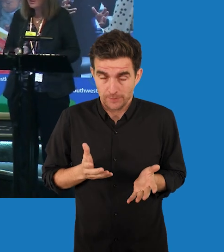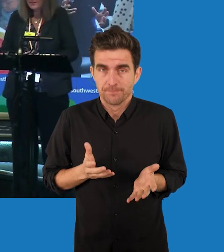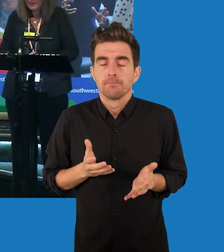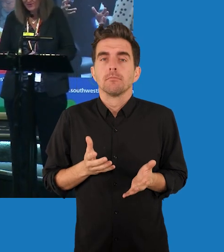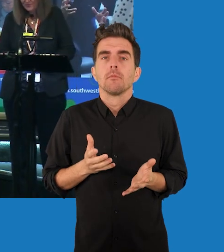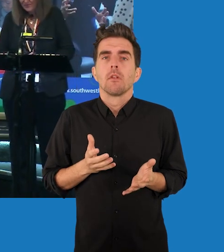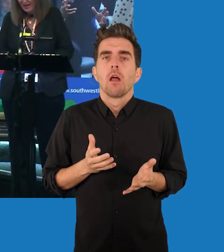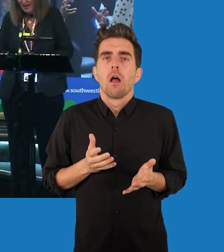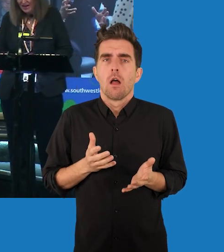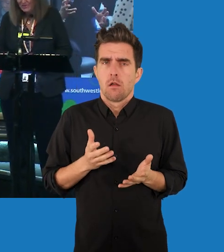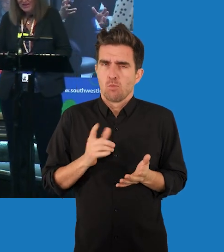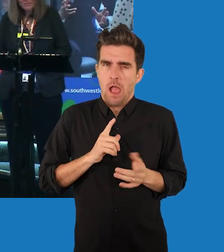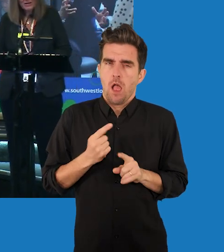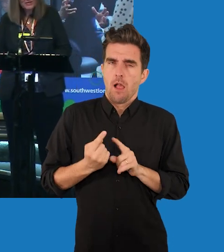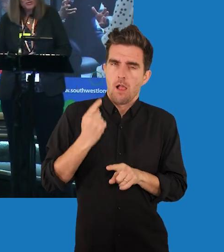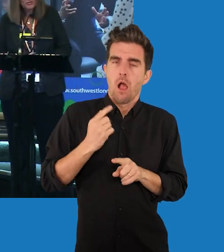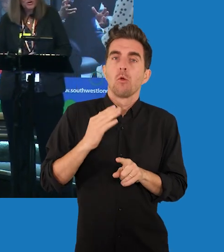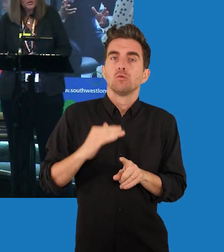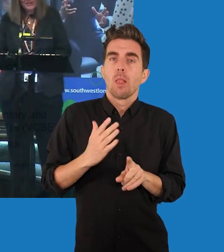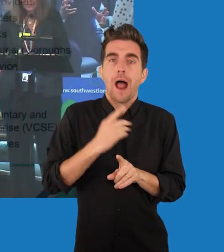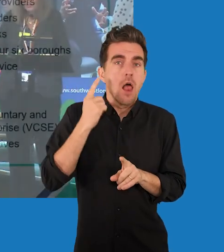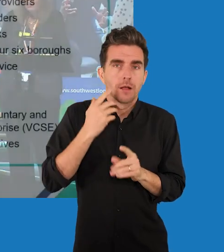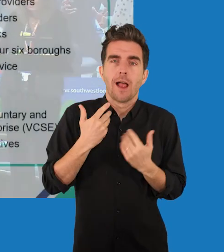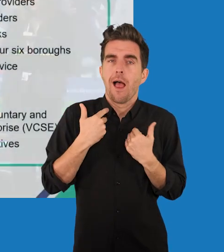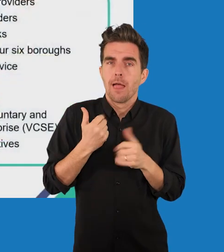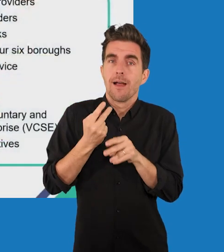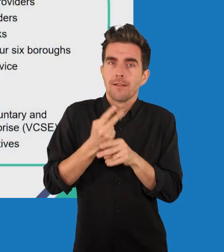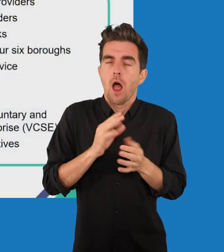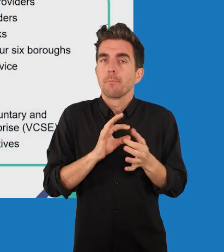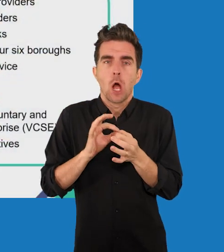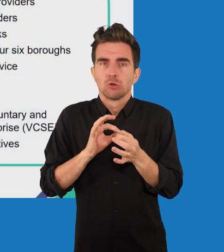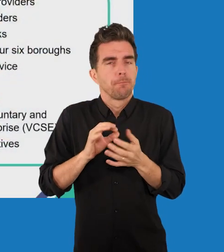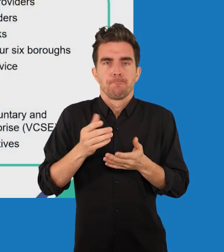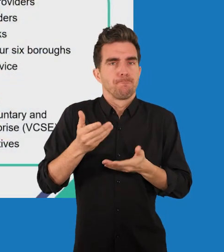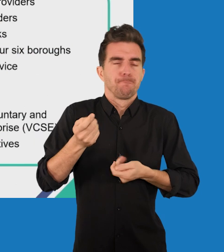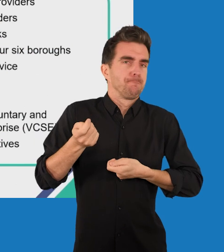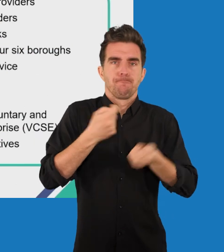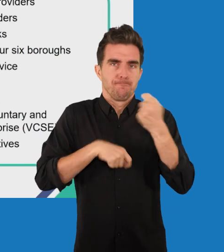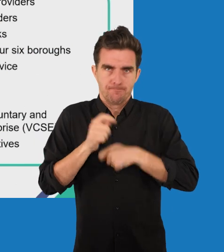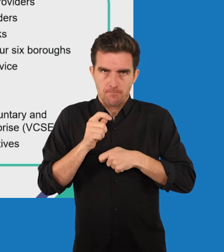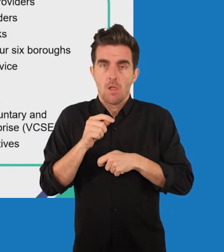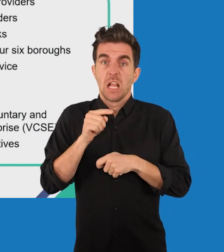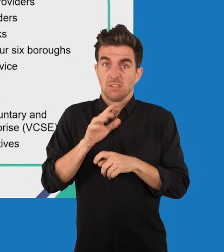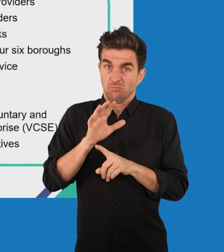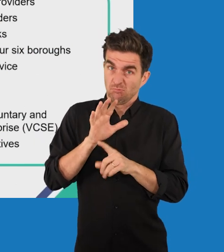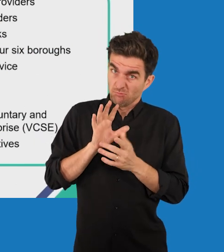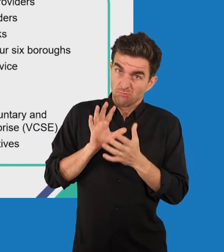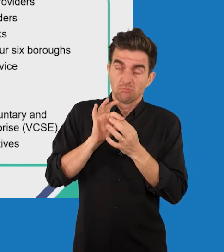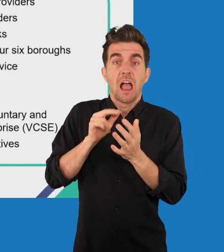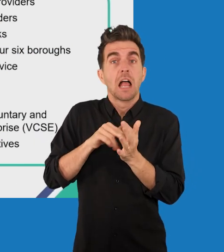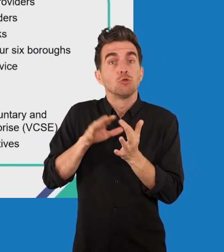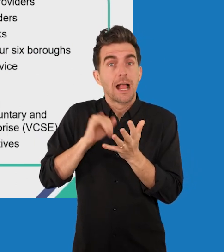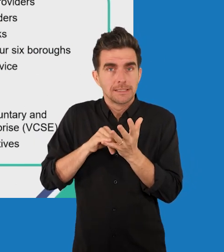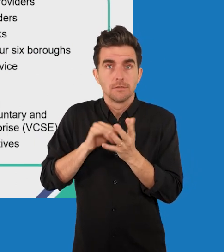2 years now, and it replaced what was the South West London Health and Care Partnership. And it's a partnership across